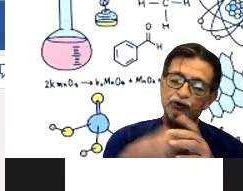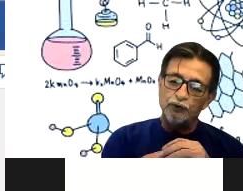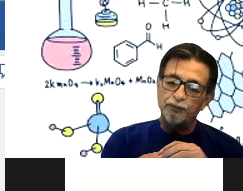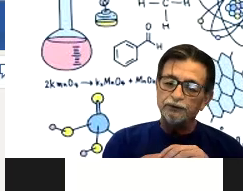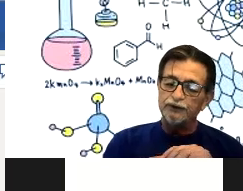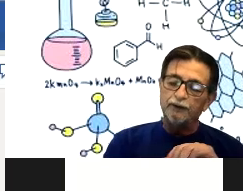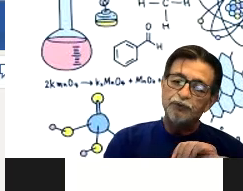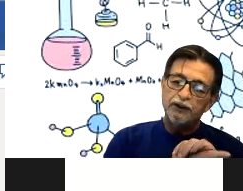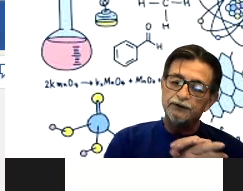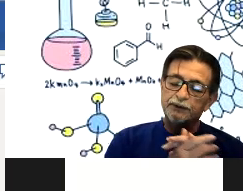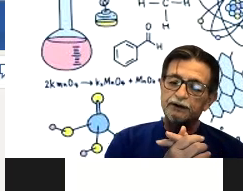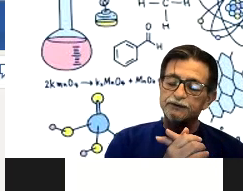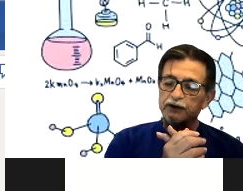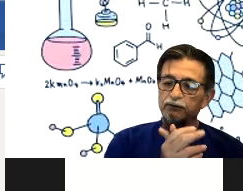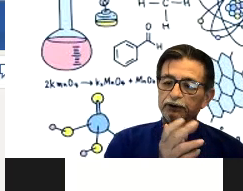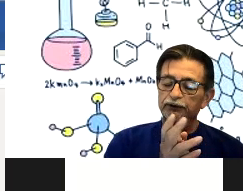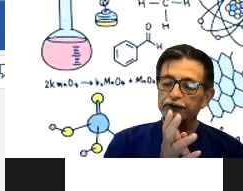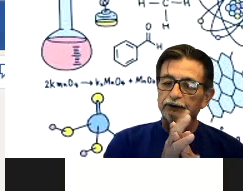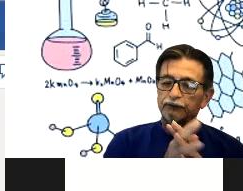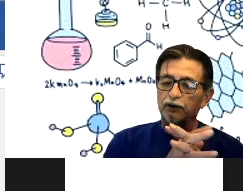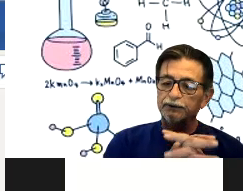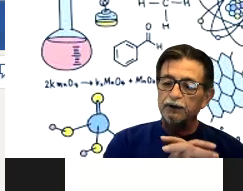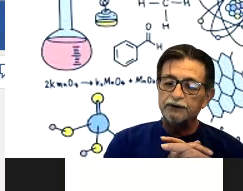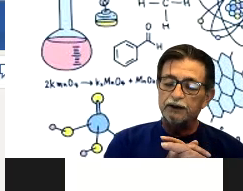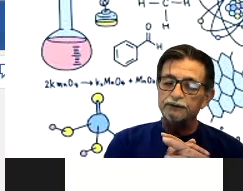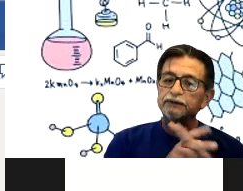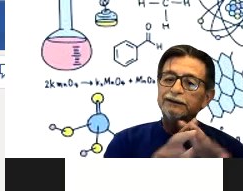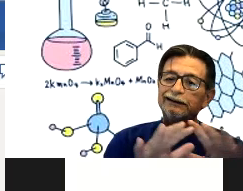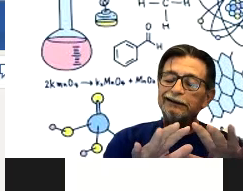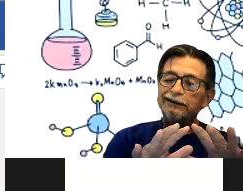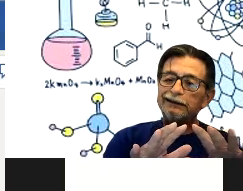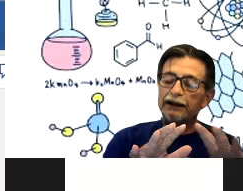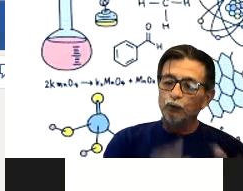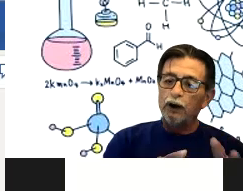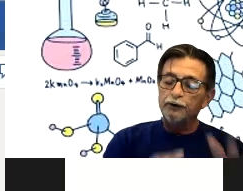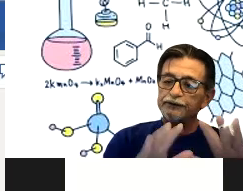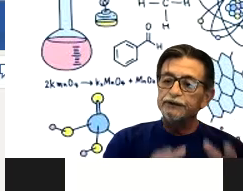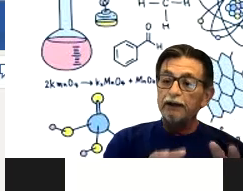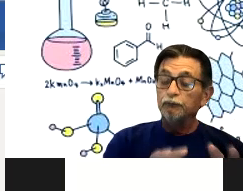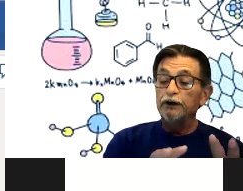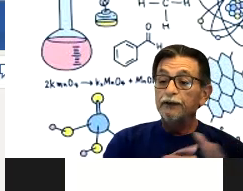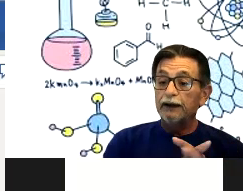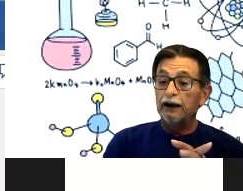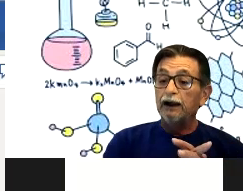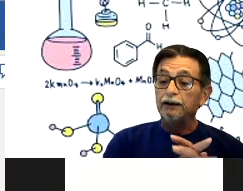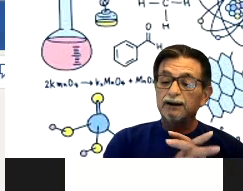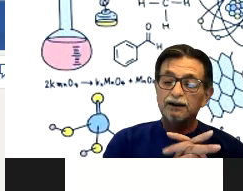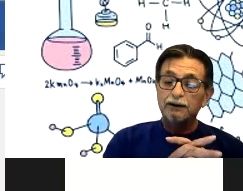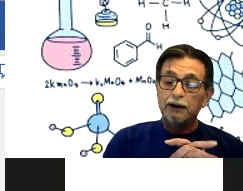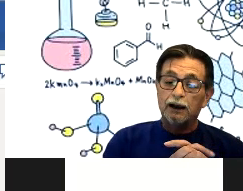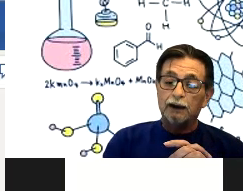and pressure wouldn't build up. It's because the solubility of carbon dioxide is in water is not really that